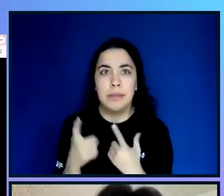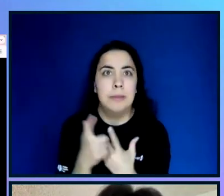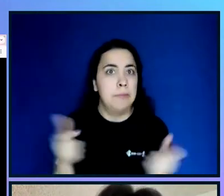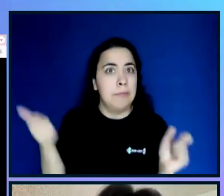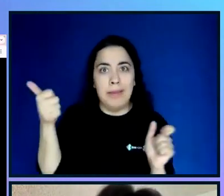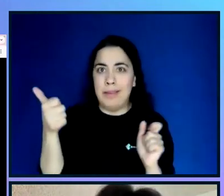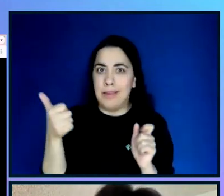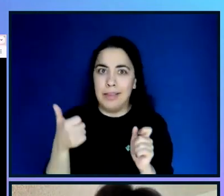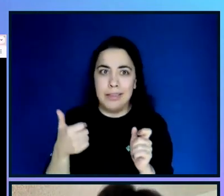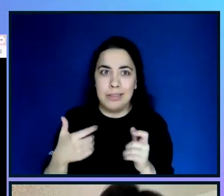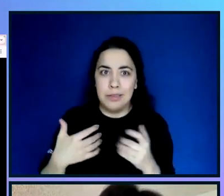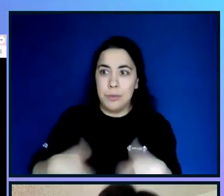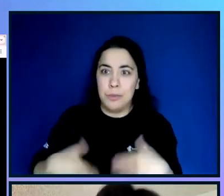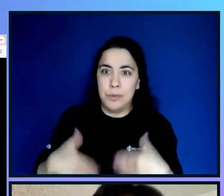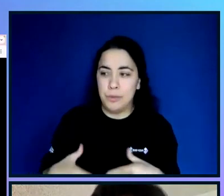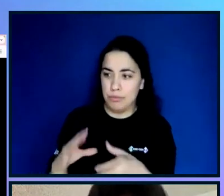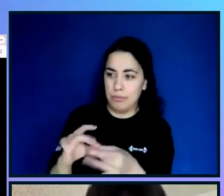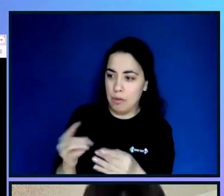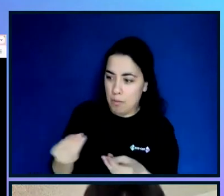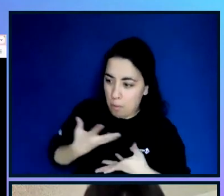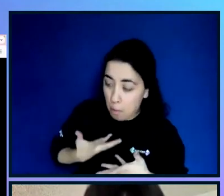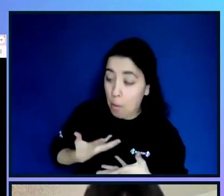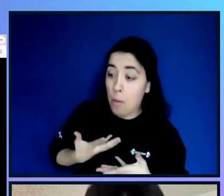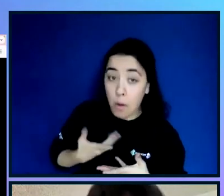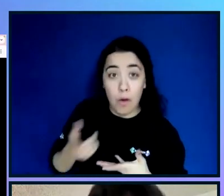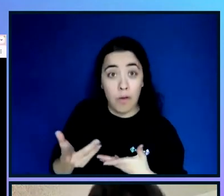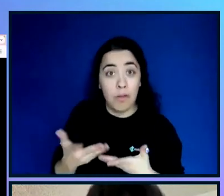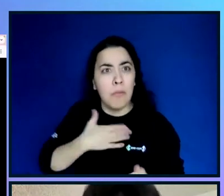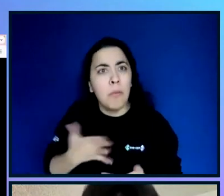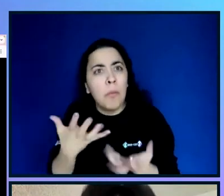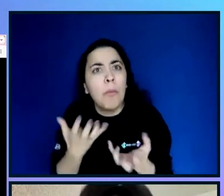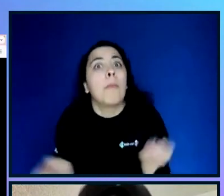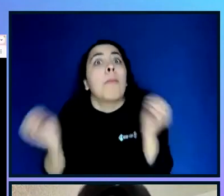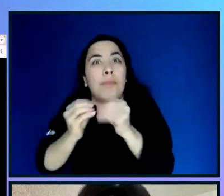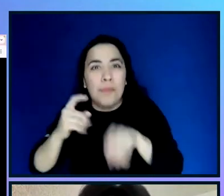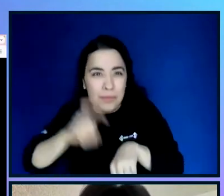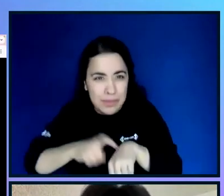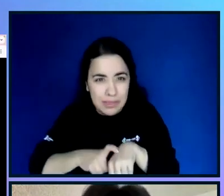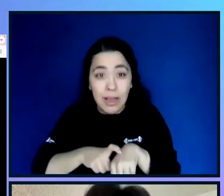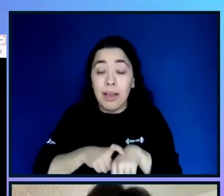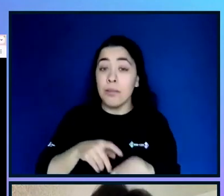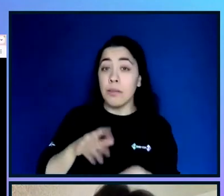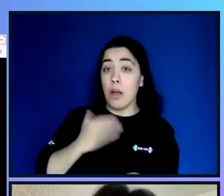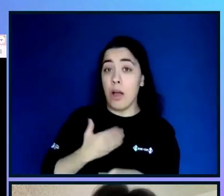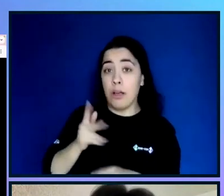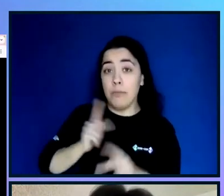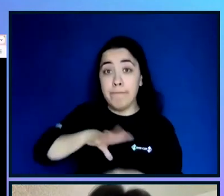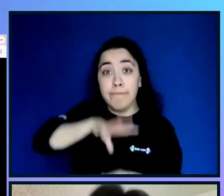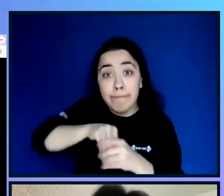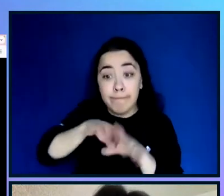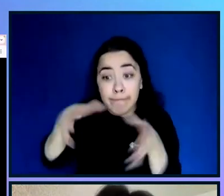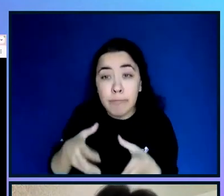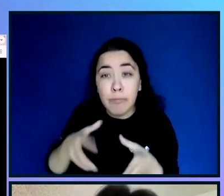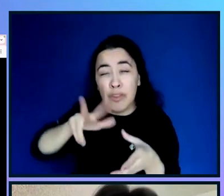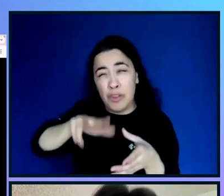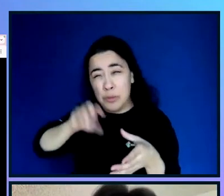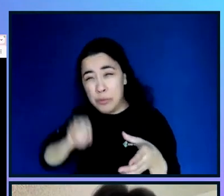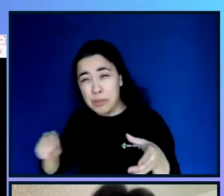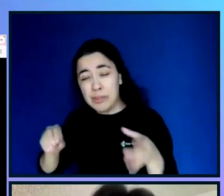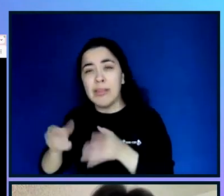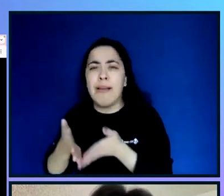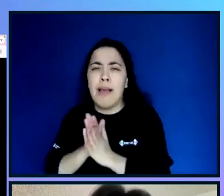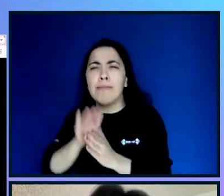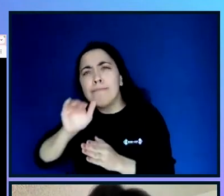a facilitator was that folks wanted more time with us. 33% of participants asked for more homework, interactivity, and time